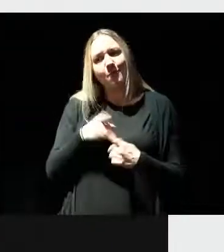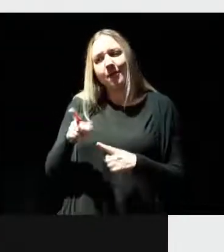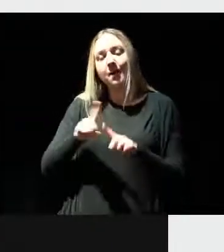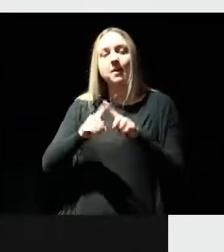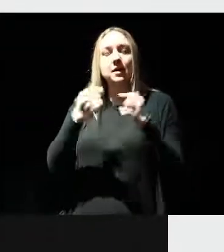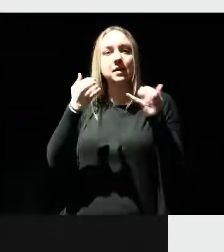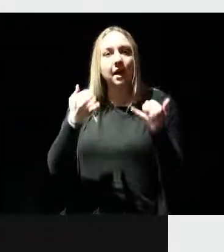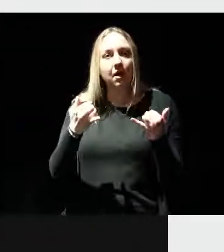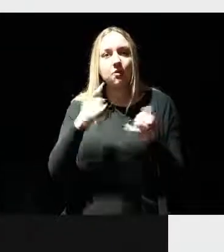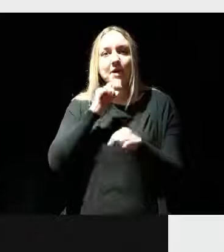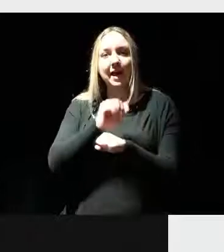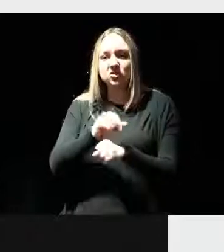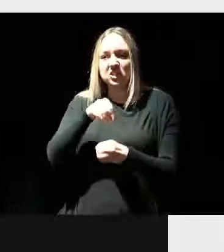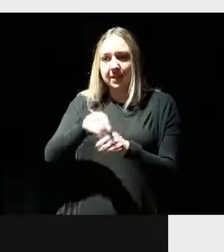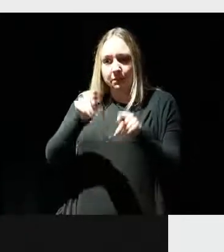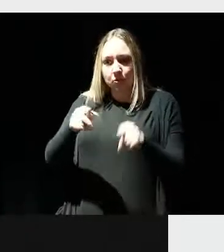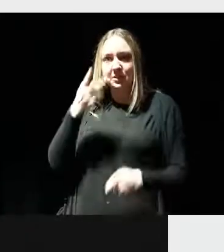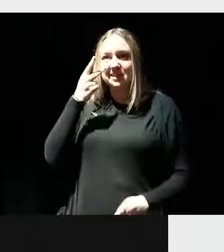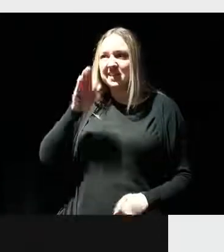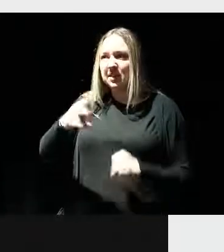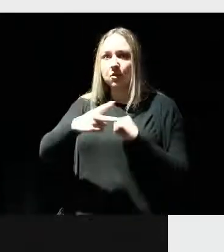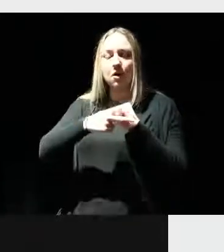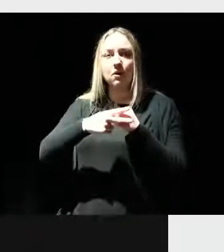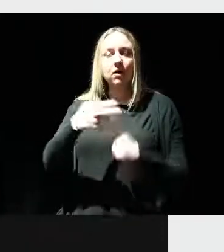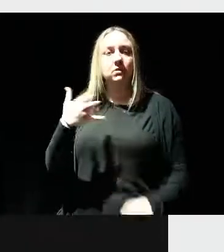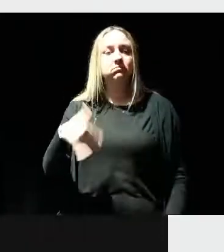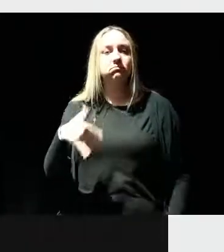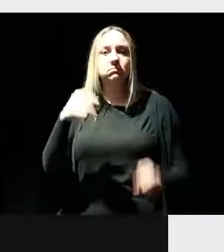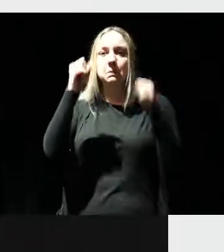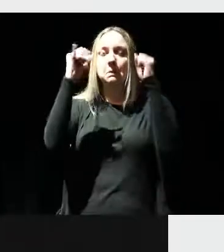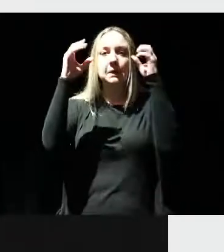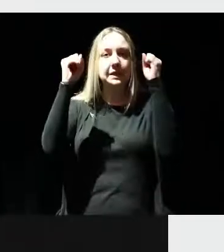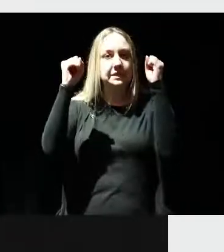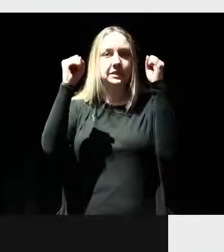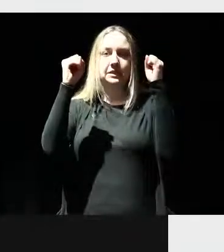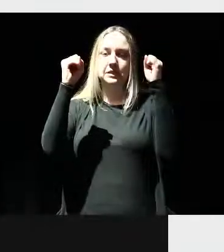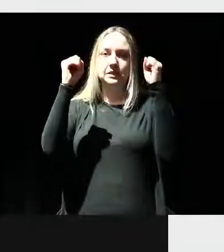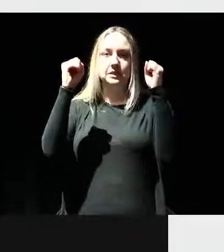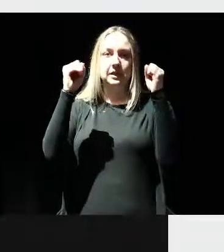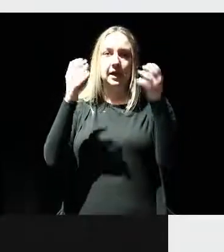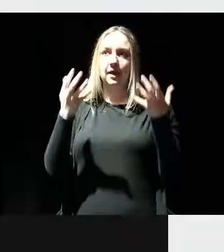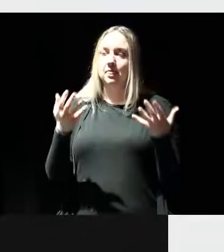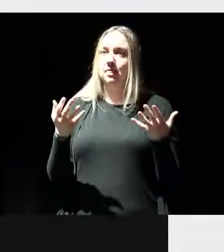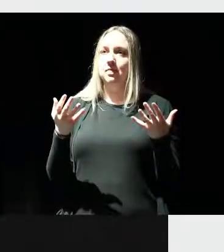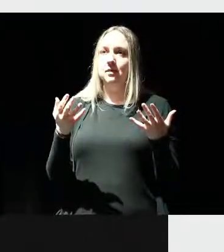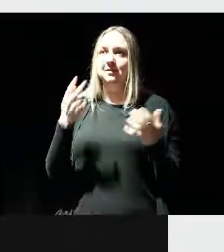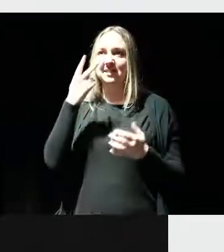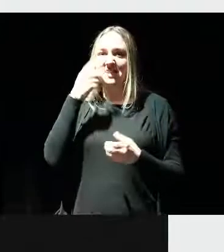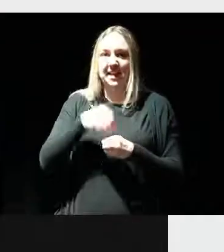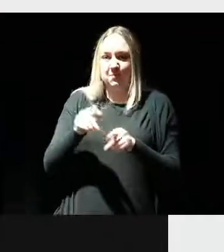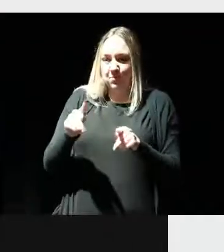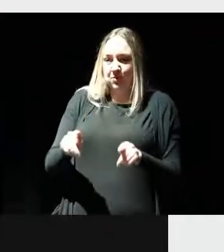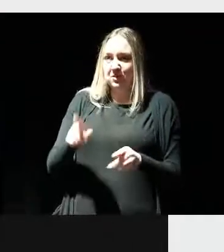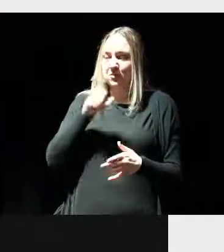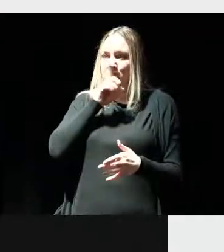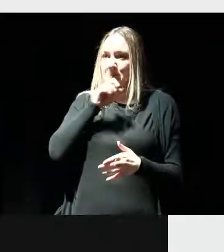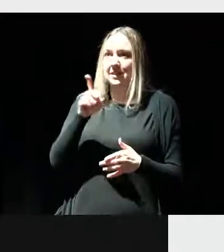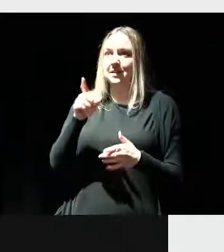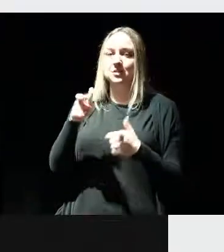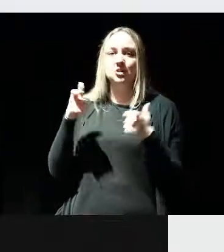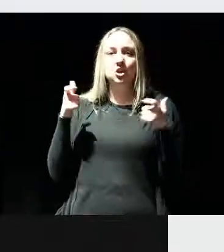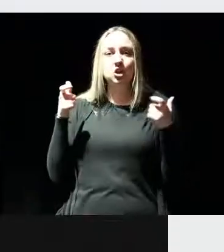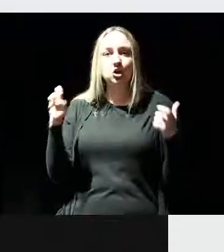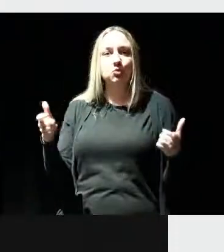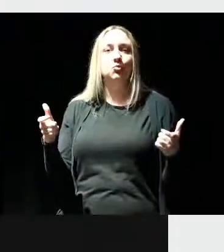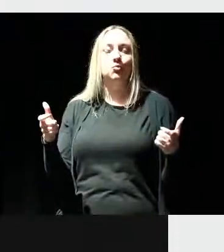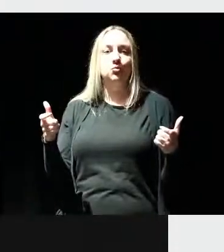their archive in person and to see the scale of their endeavors